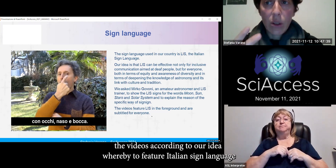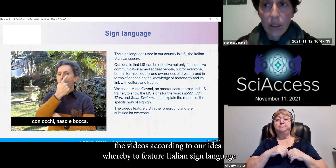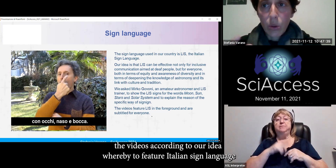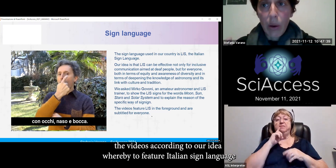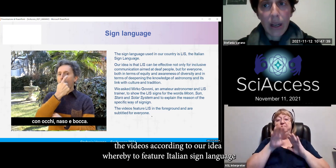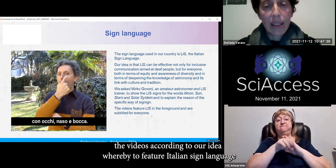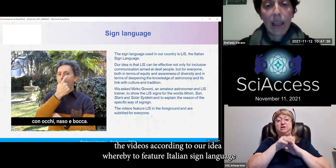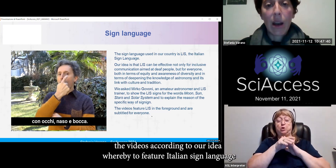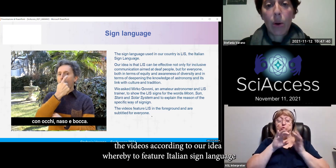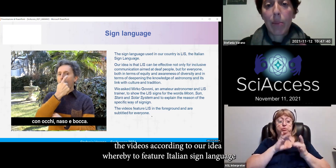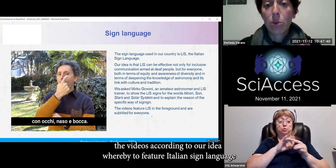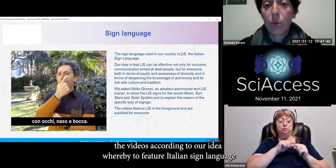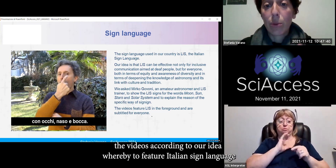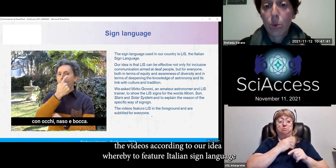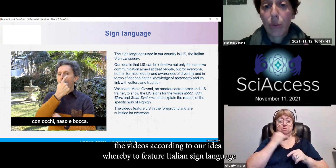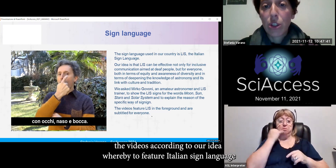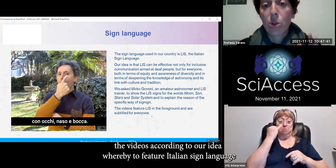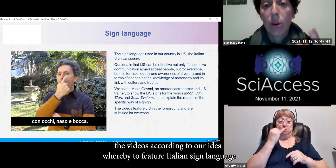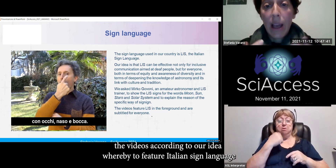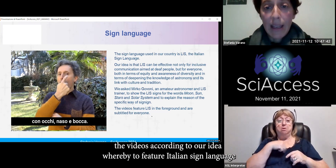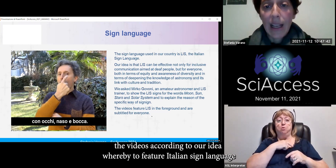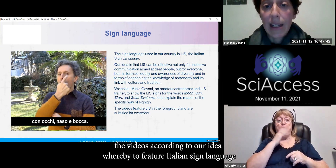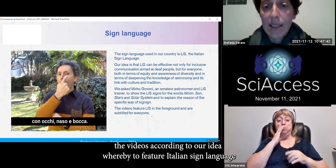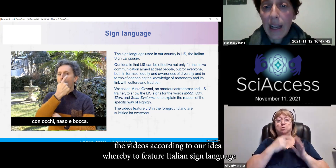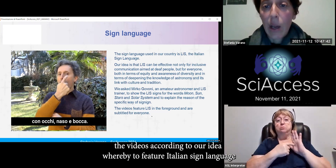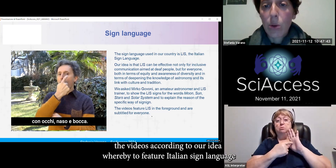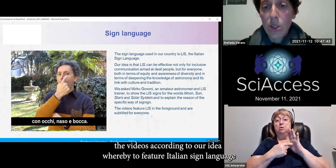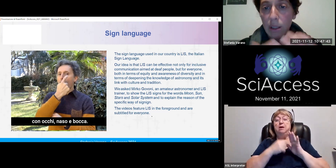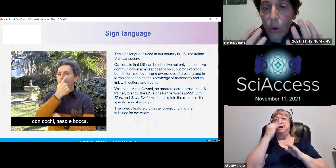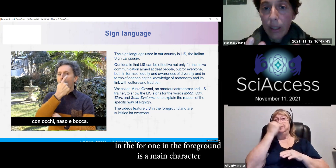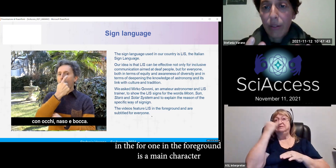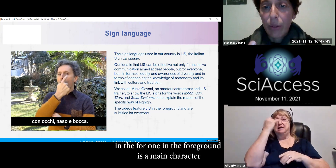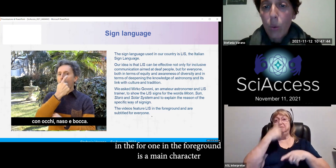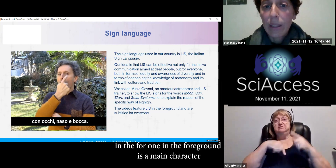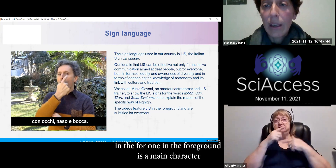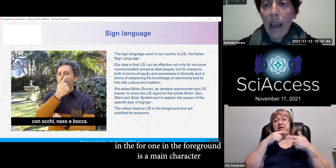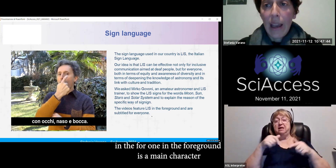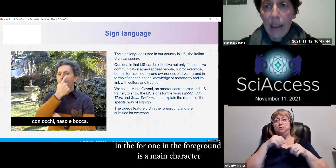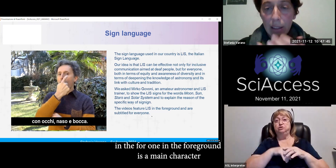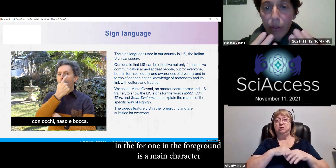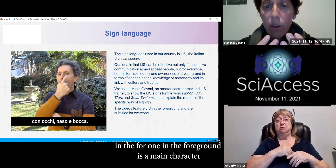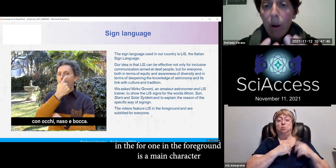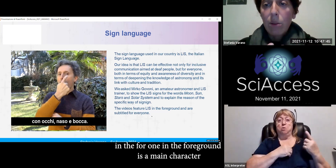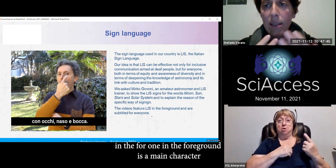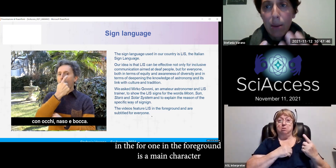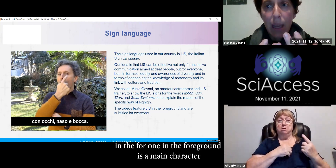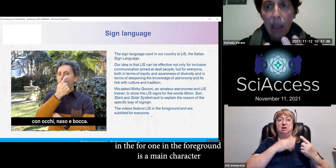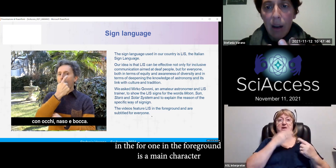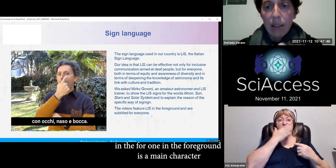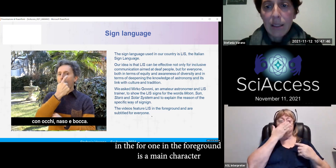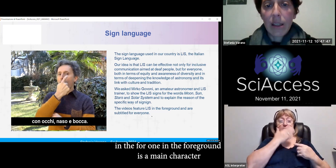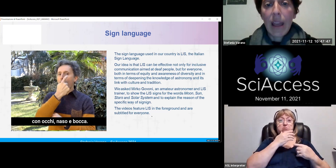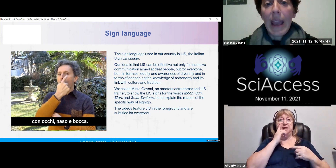videos, according to our idea, we're about to feature Italian Sign Language in the foreground. In the foreground, there's a